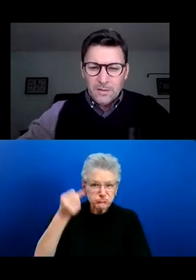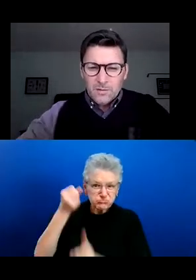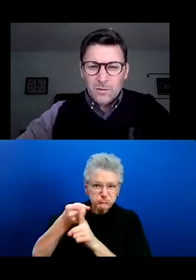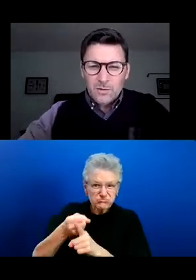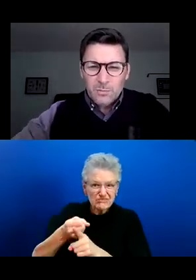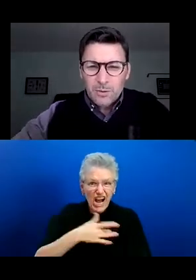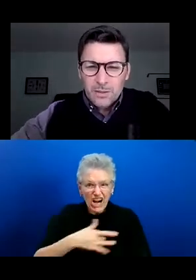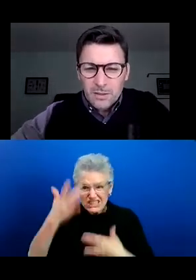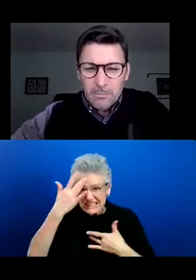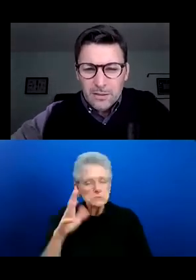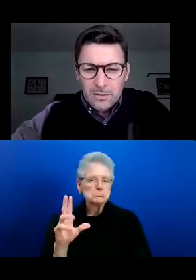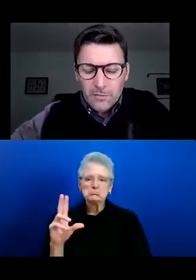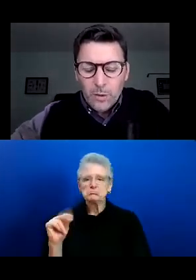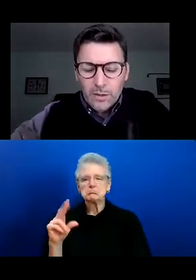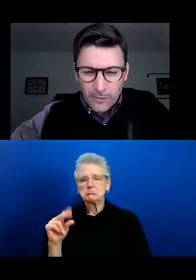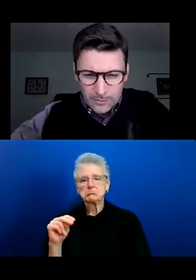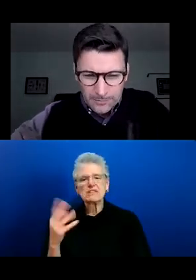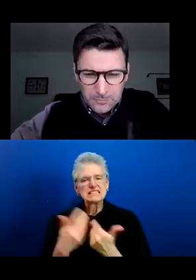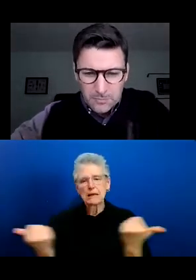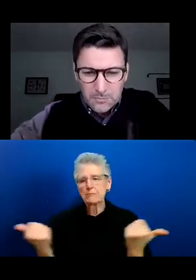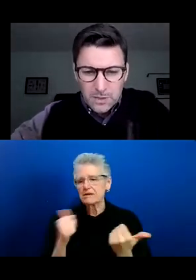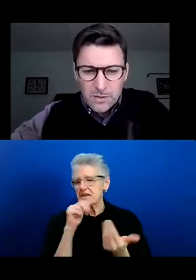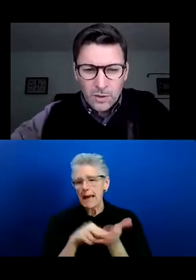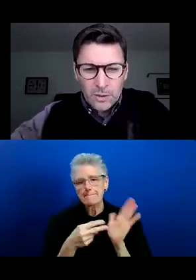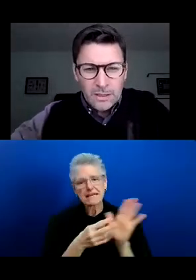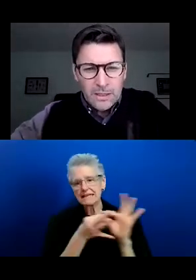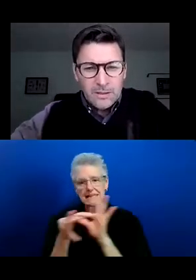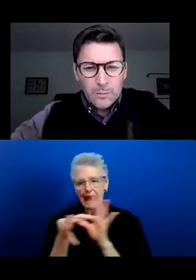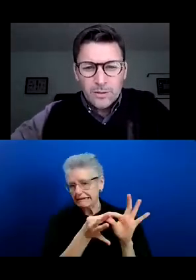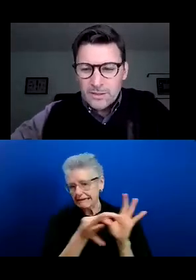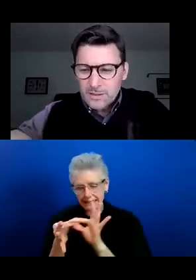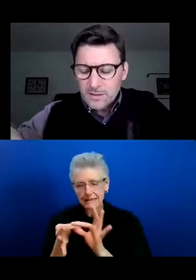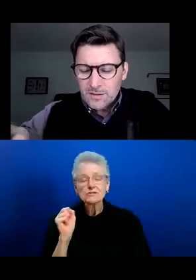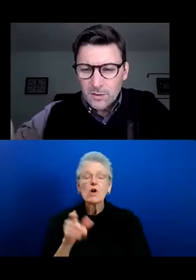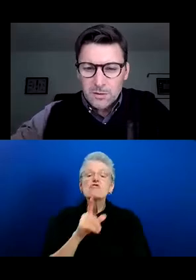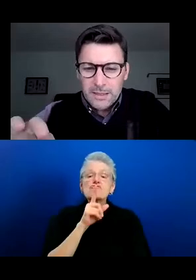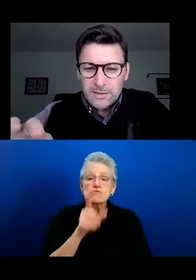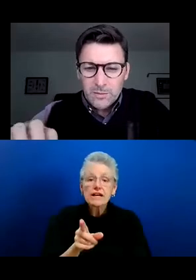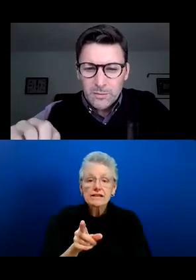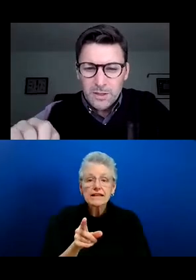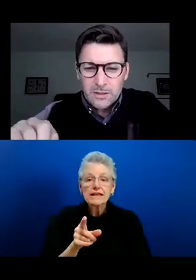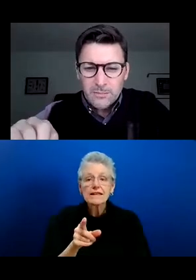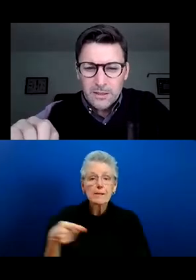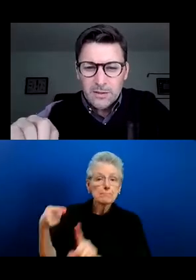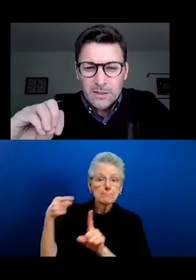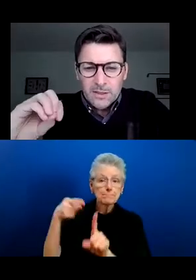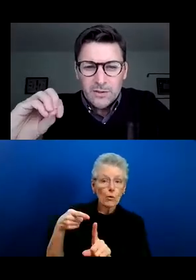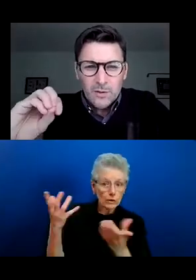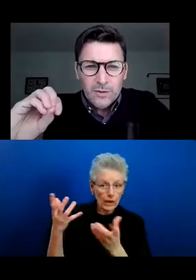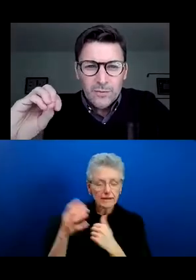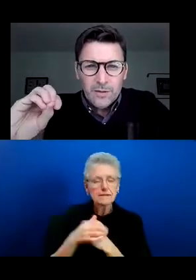disease. So they're pretty independent of one another. So really it's going back to what we talked